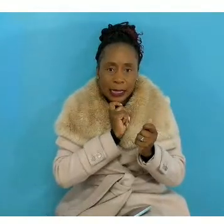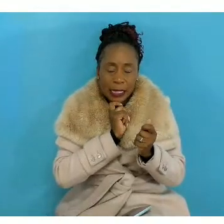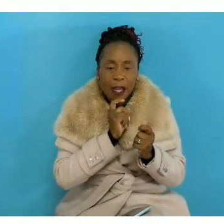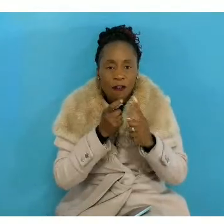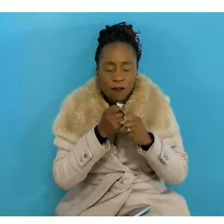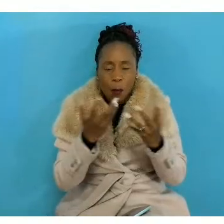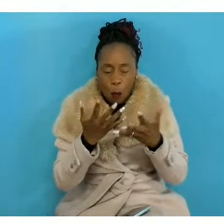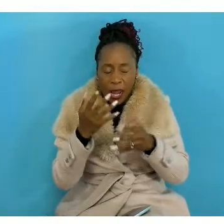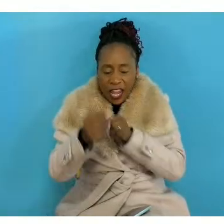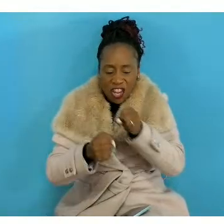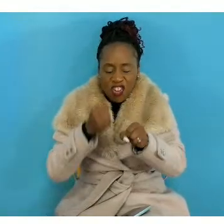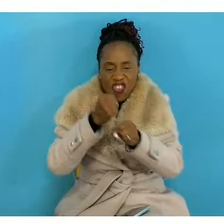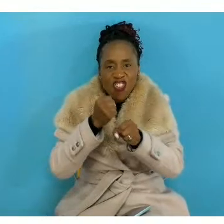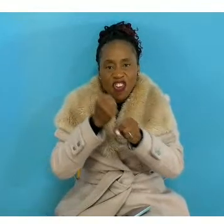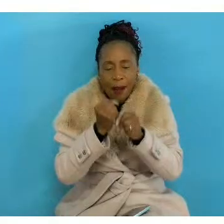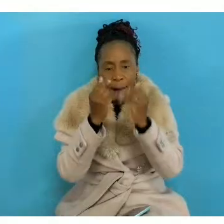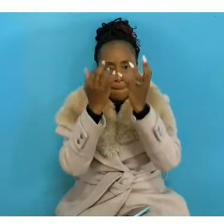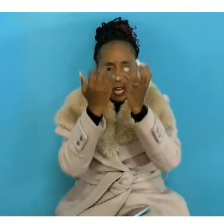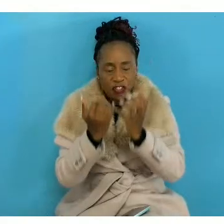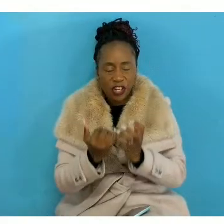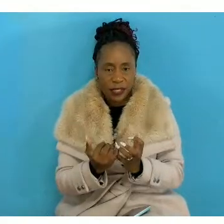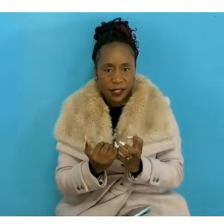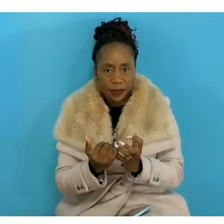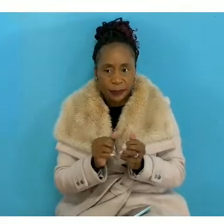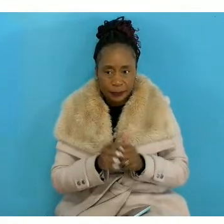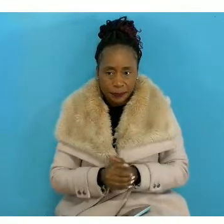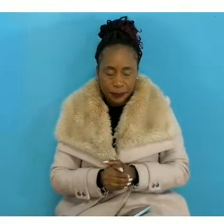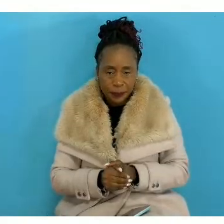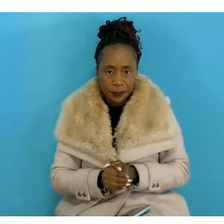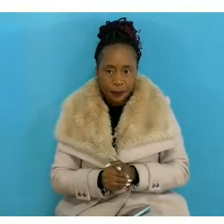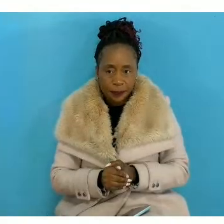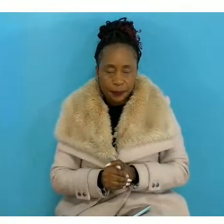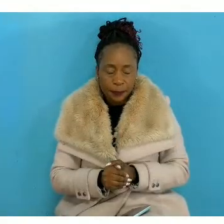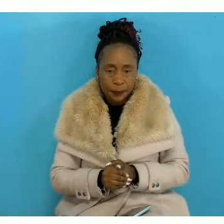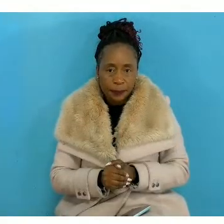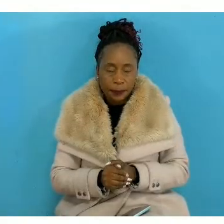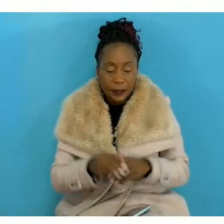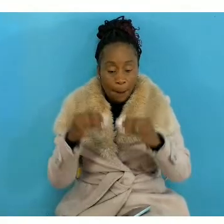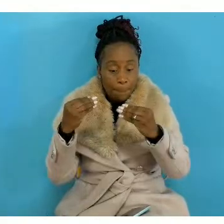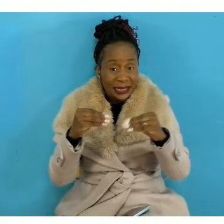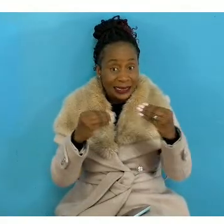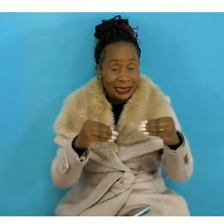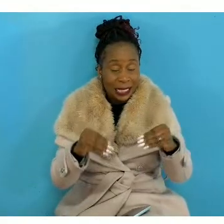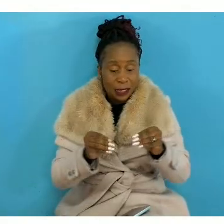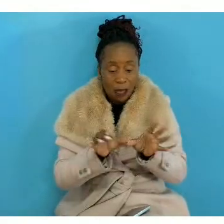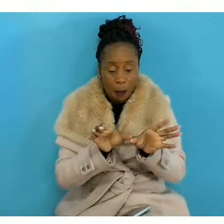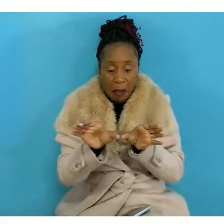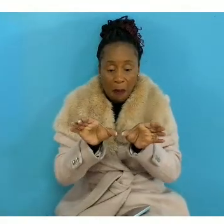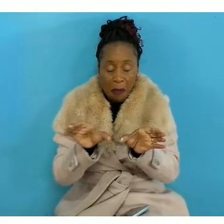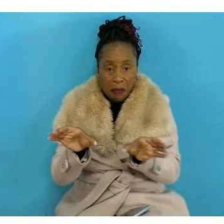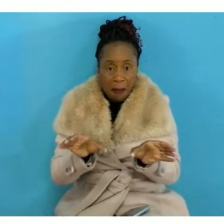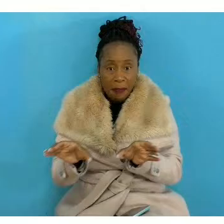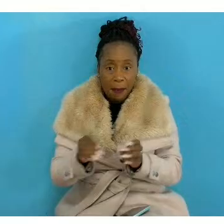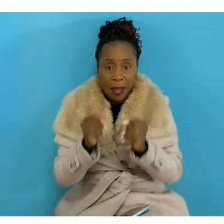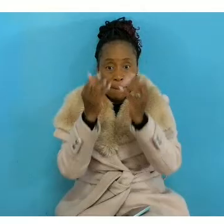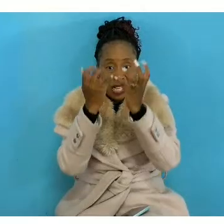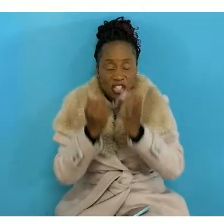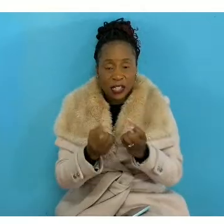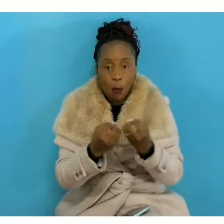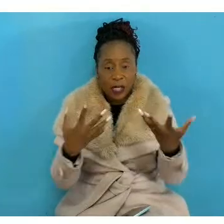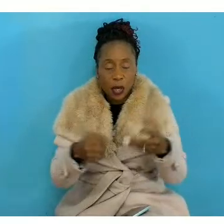annual budget. The entities were allocated a budget of 1.2